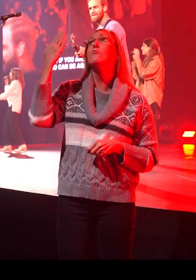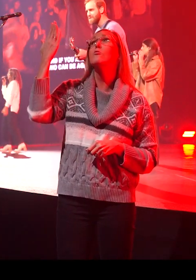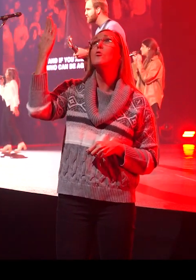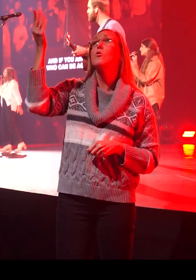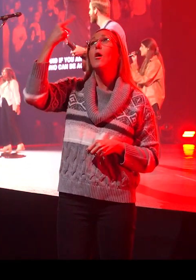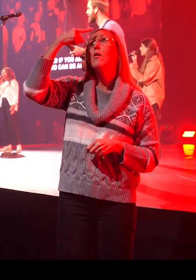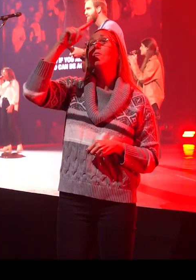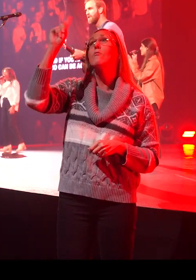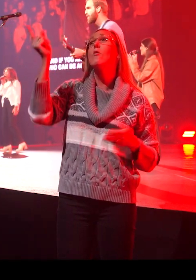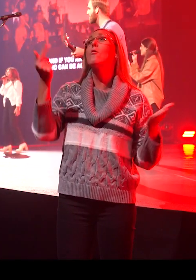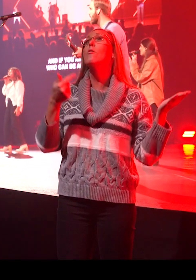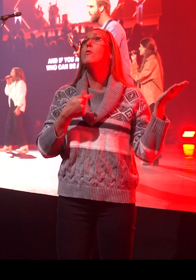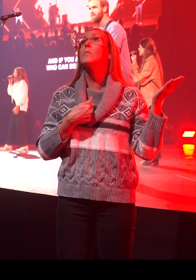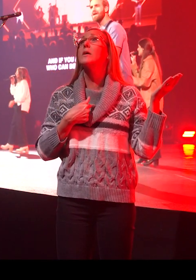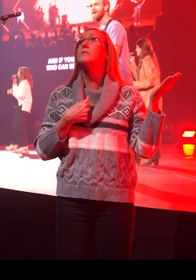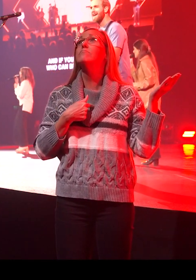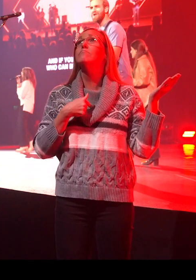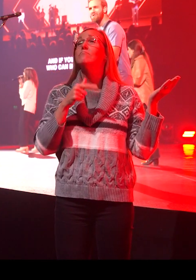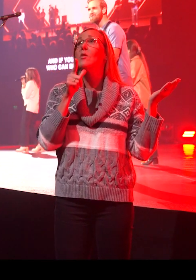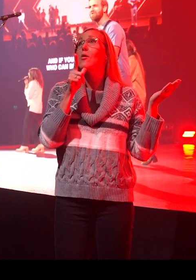And if you are for,